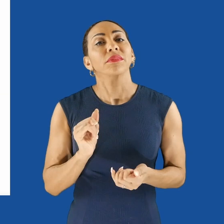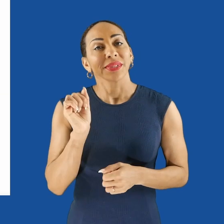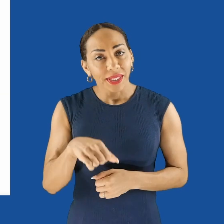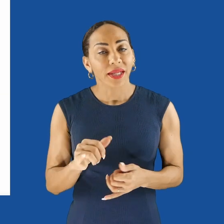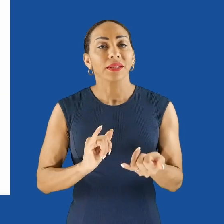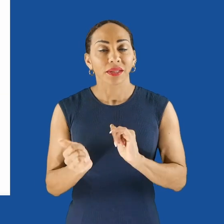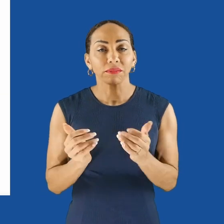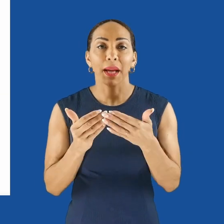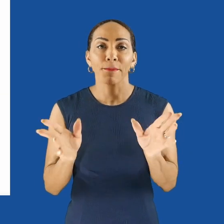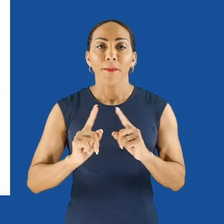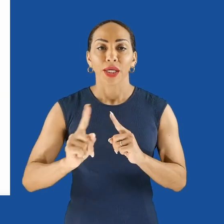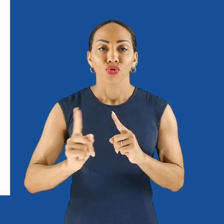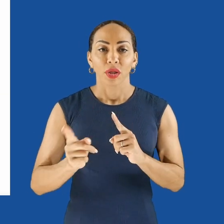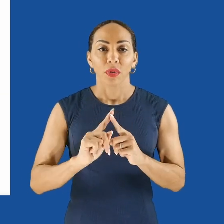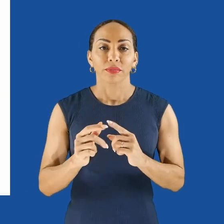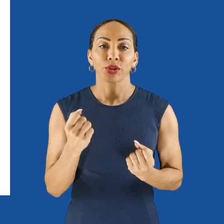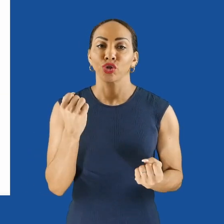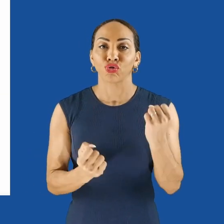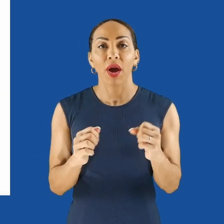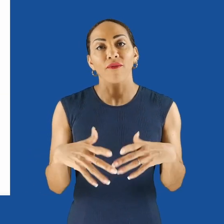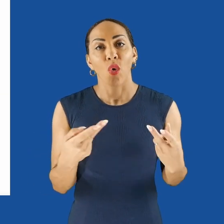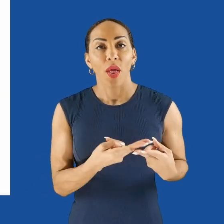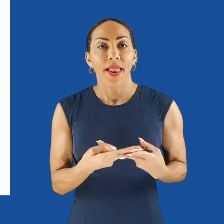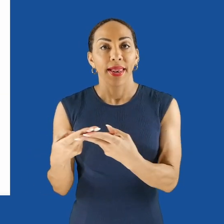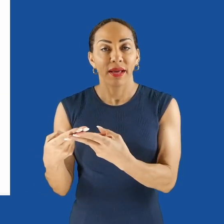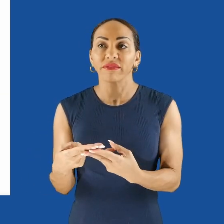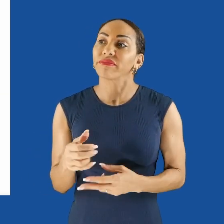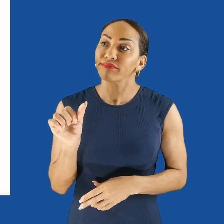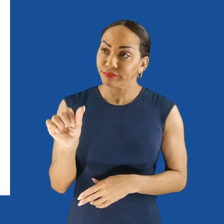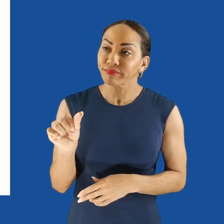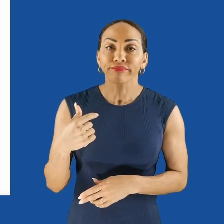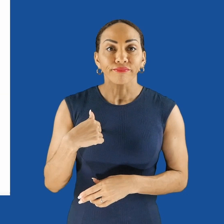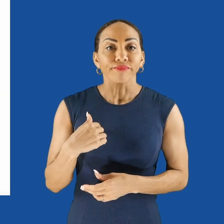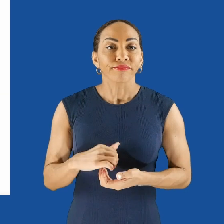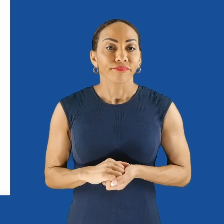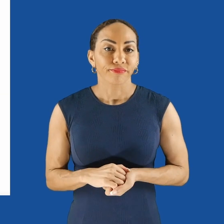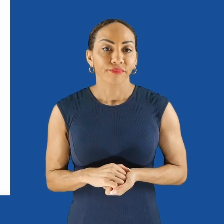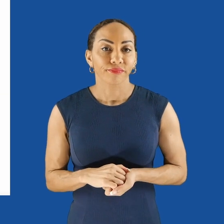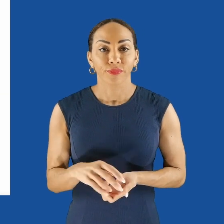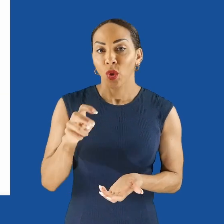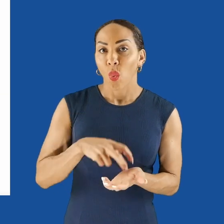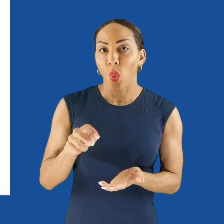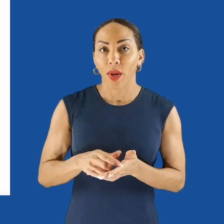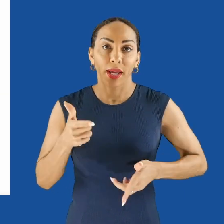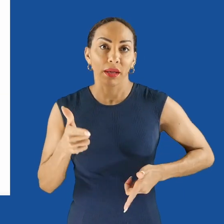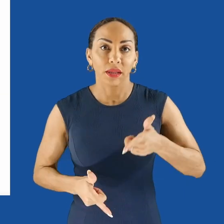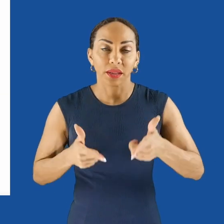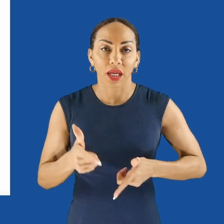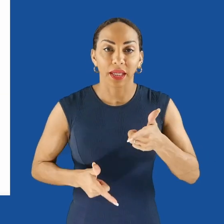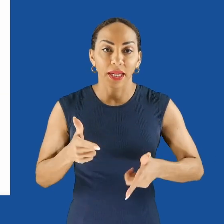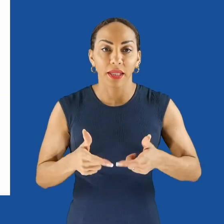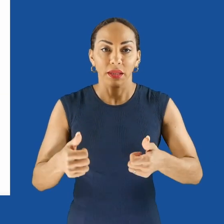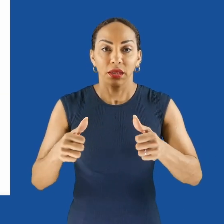I sometimes use public transport. Drive or lift in a car. Yes, that also applies to me. Walking or